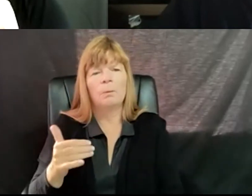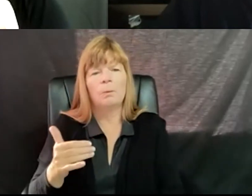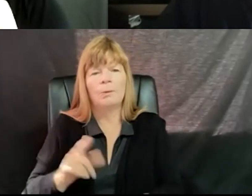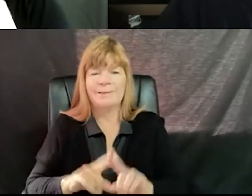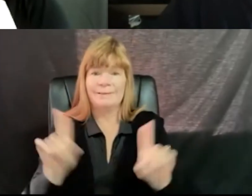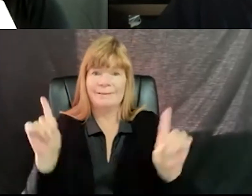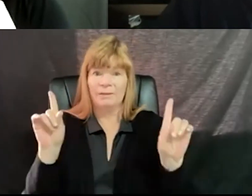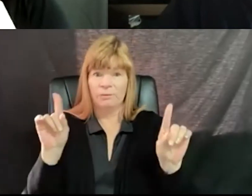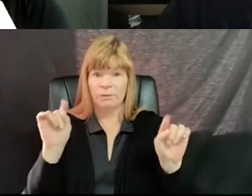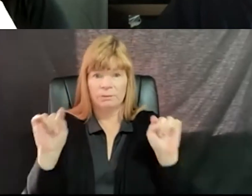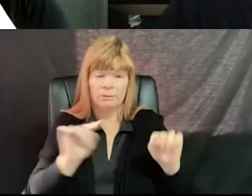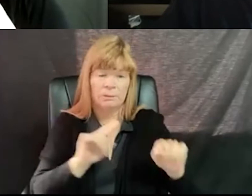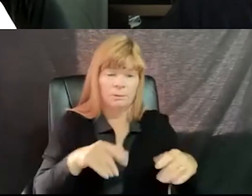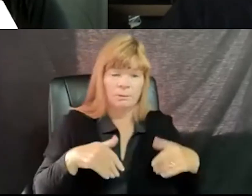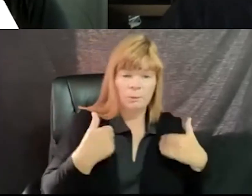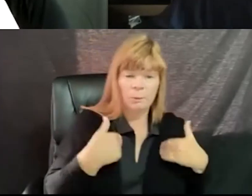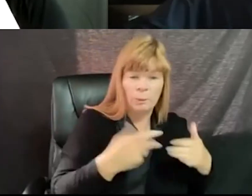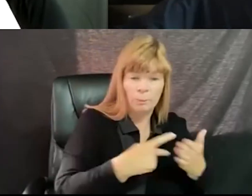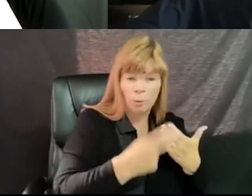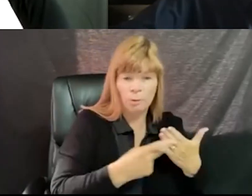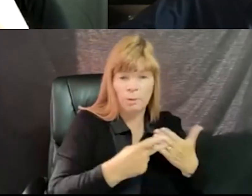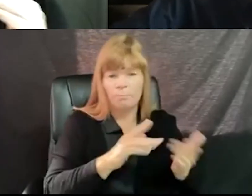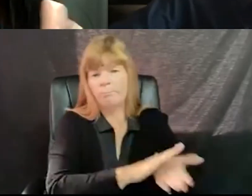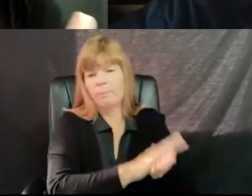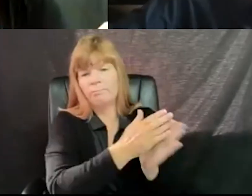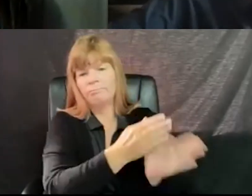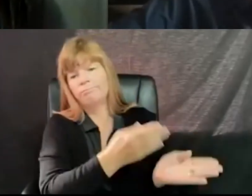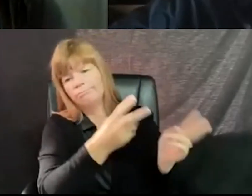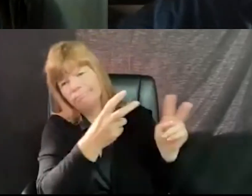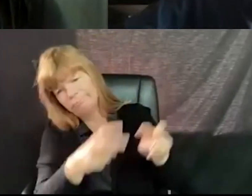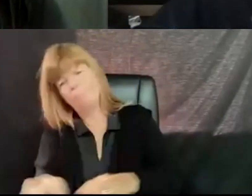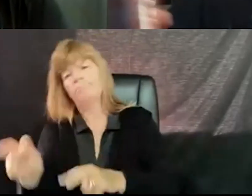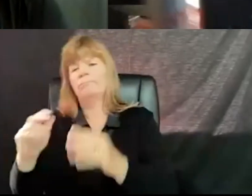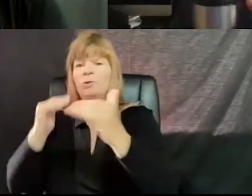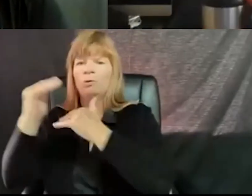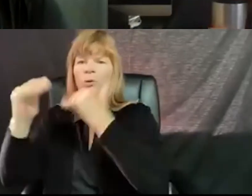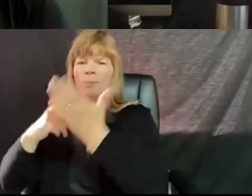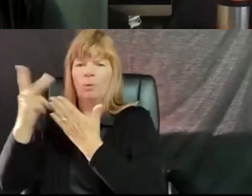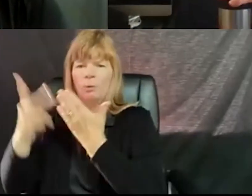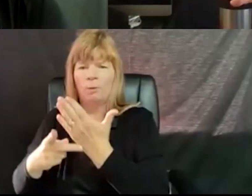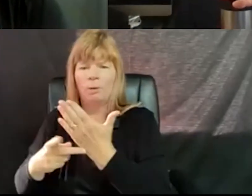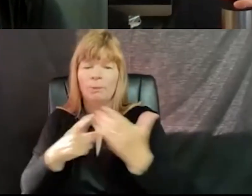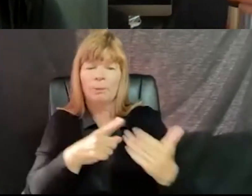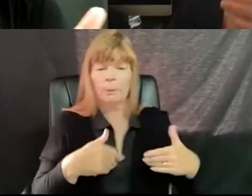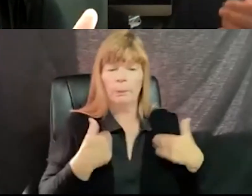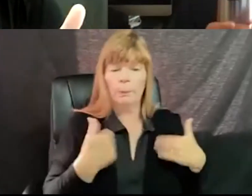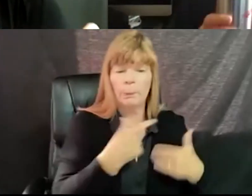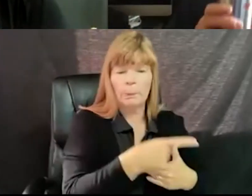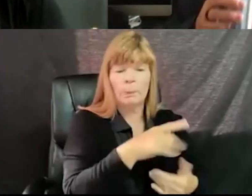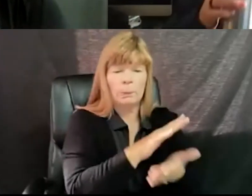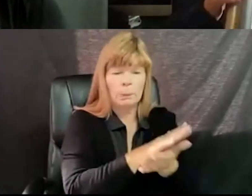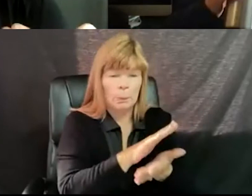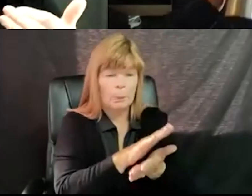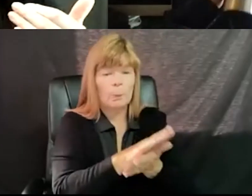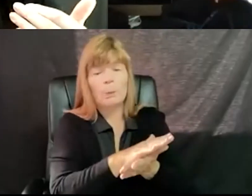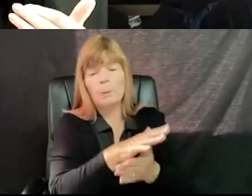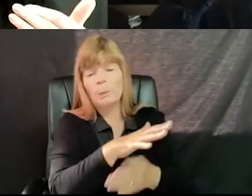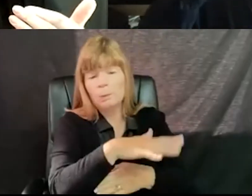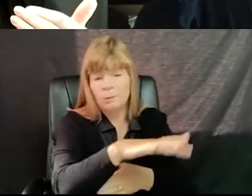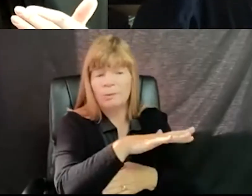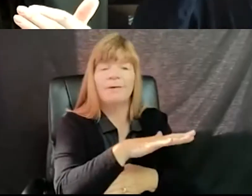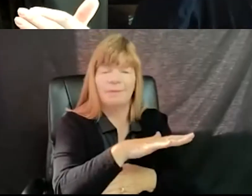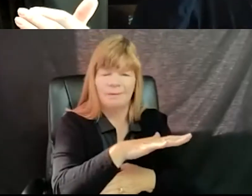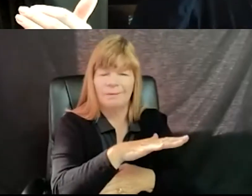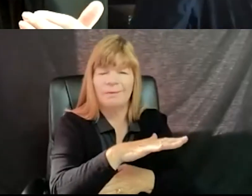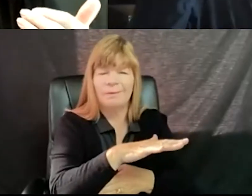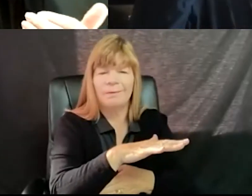programs and adult programs. As a youth, the schools, the kids are in schools and stuff,